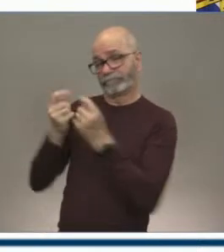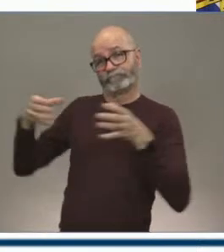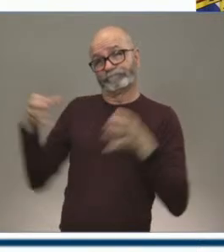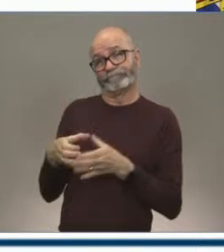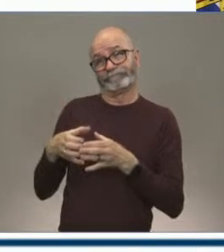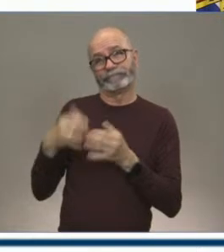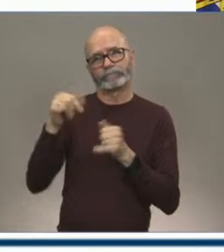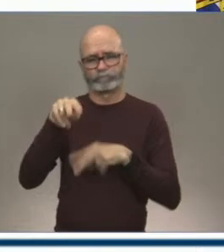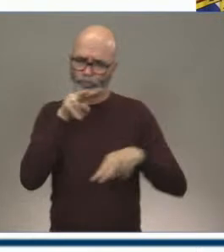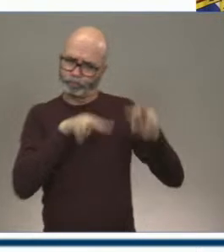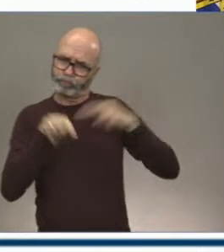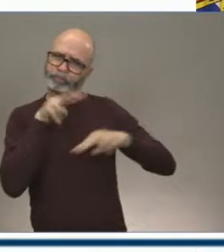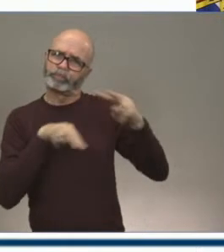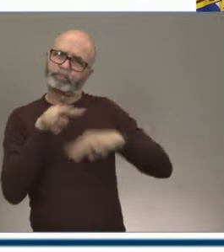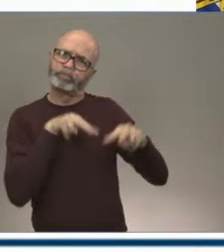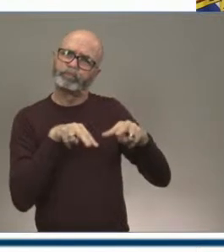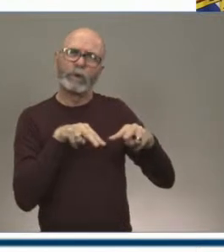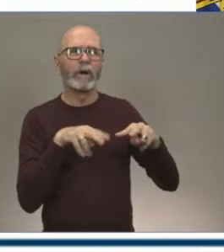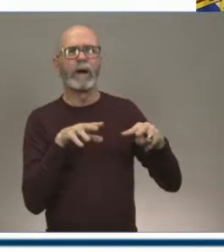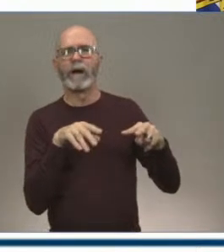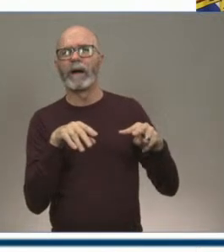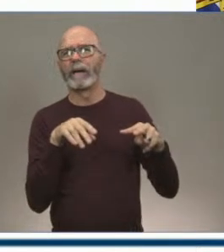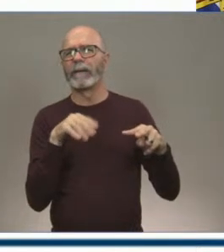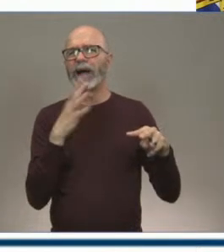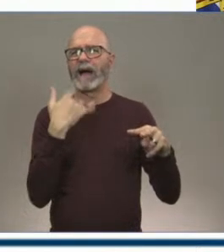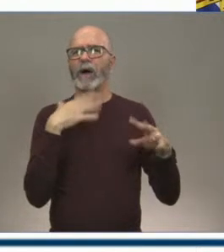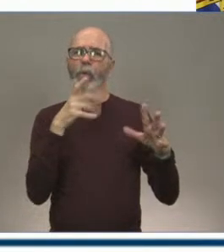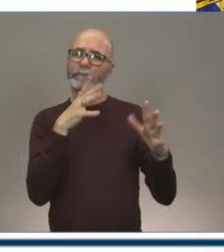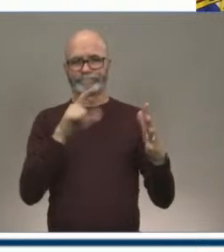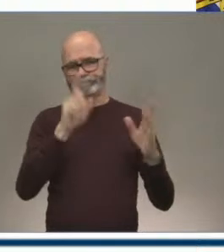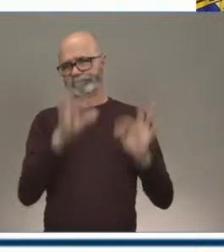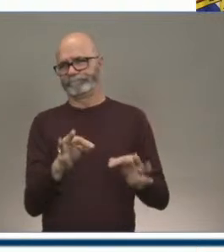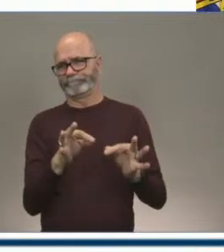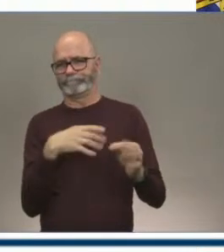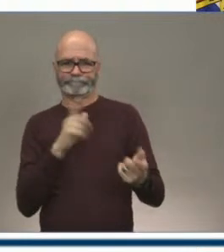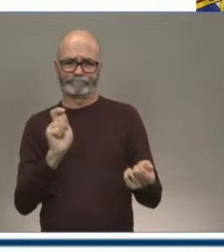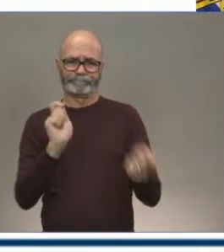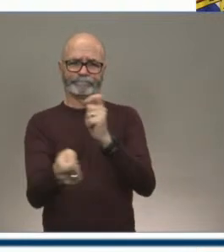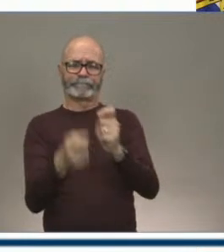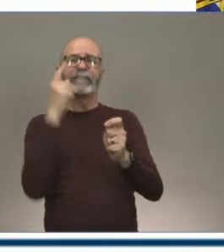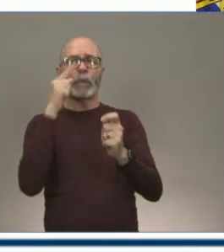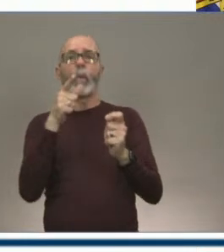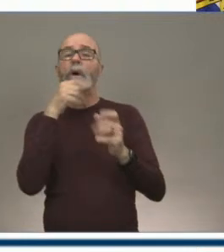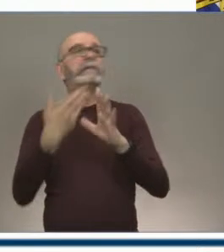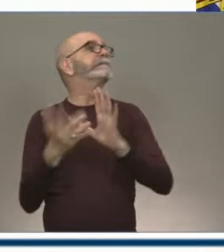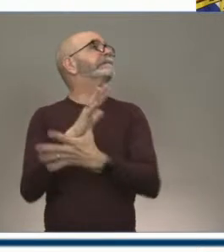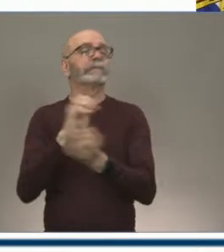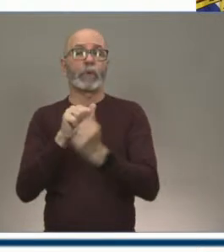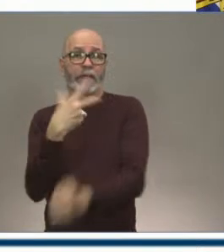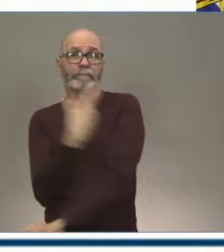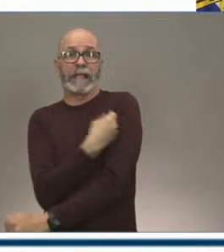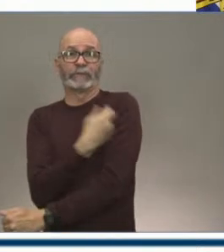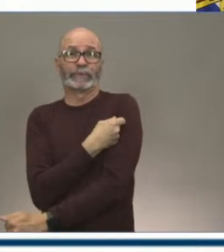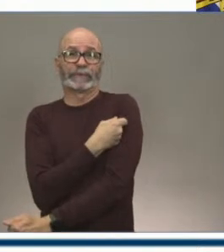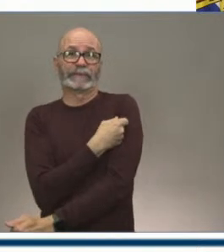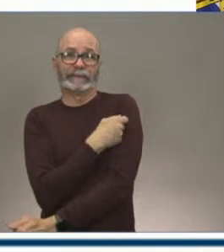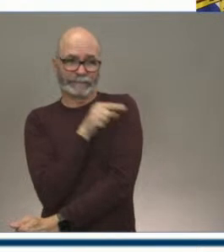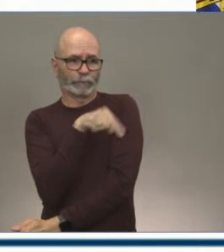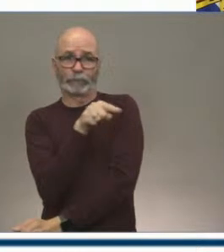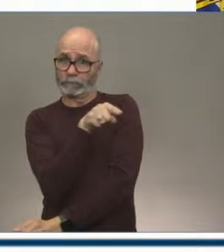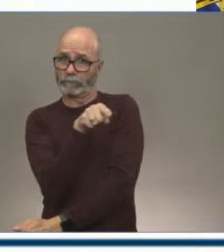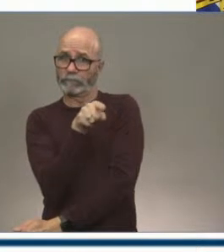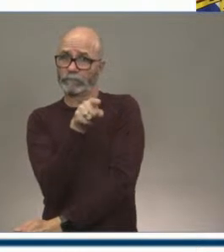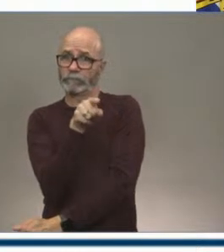at changing the way who's first in line essentially for the vaccine, because as you would know,